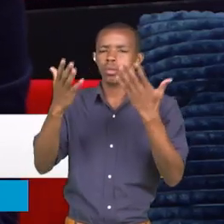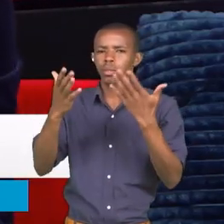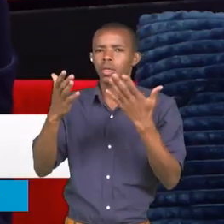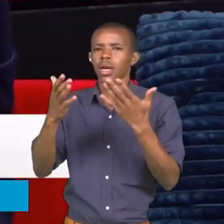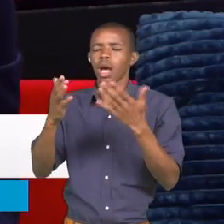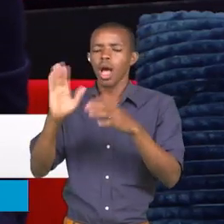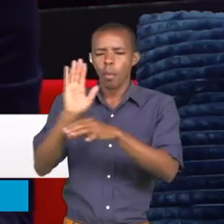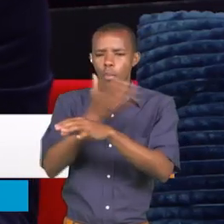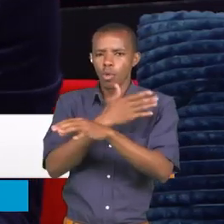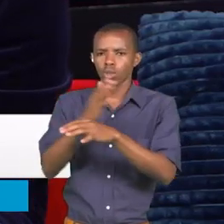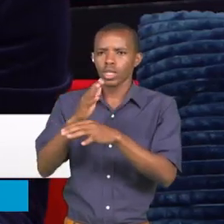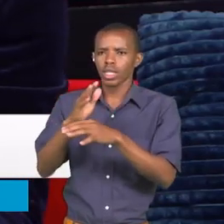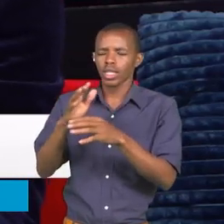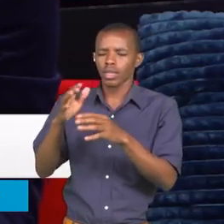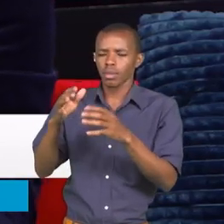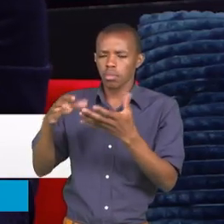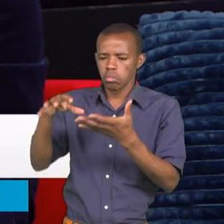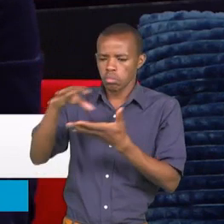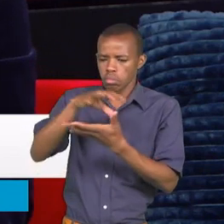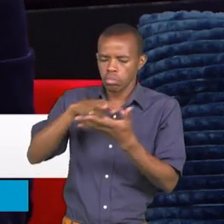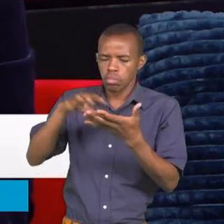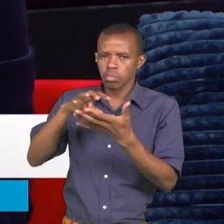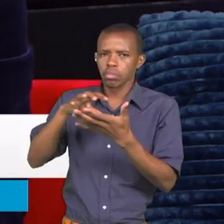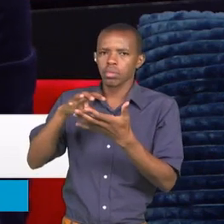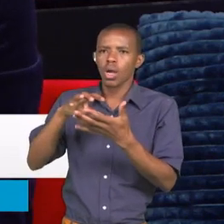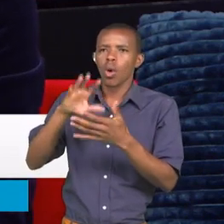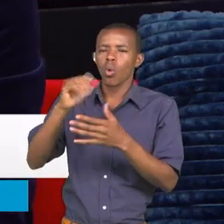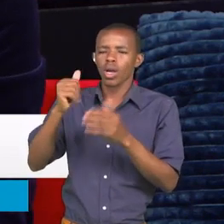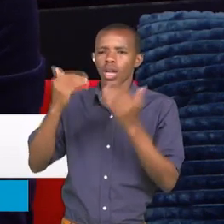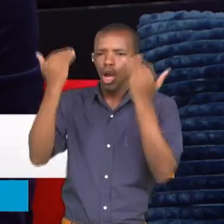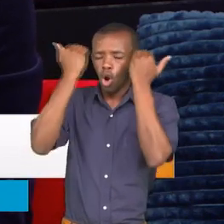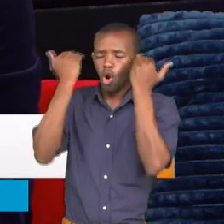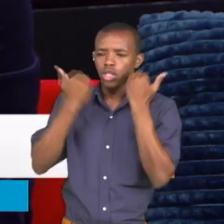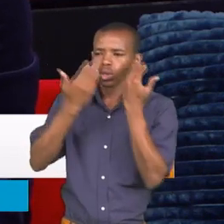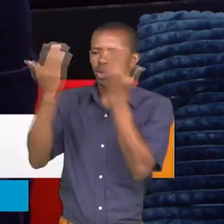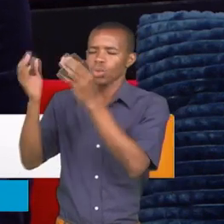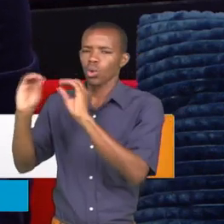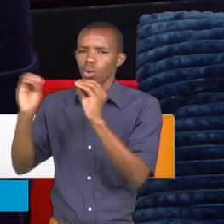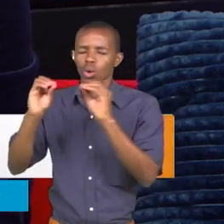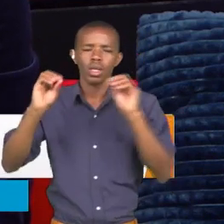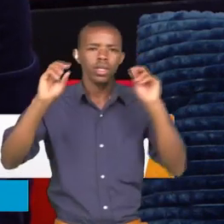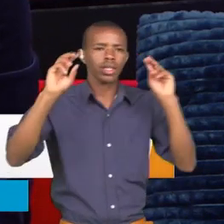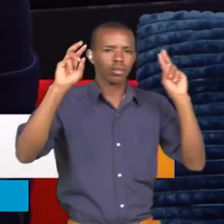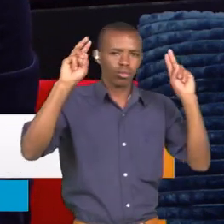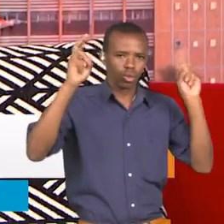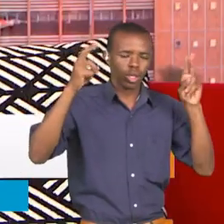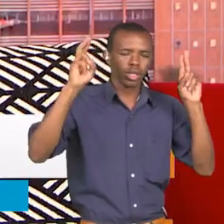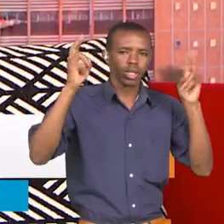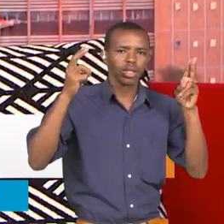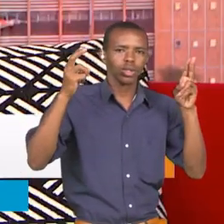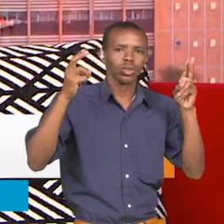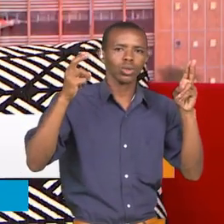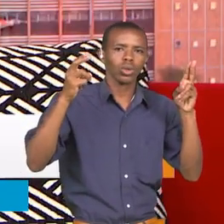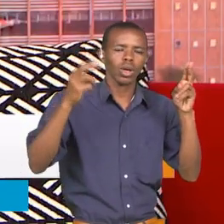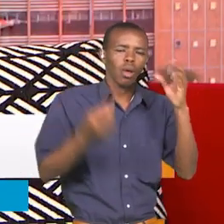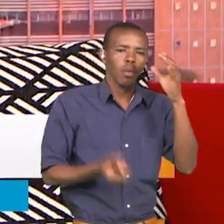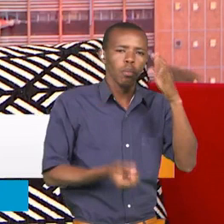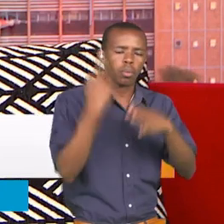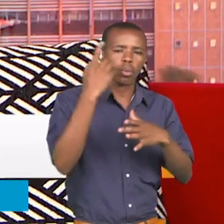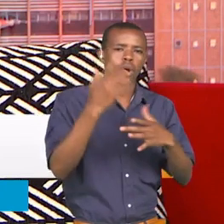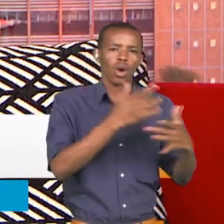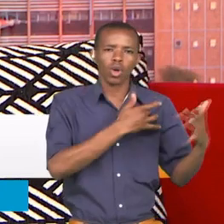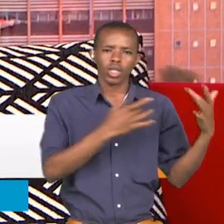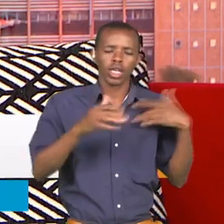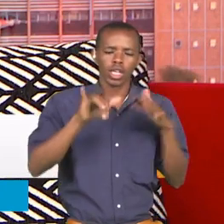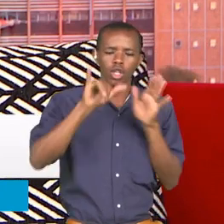someone's music and remix it big time in this country. So no one will take me to court. You know, there's an issue, particularly the issues that have arisen concerning